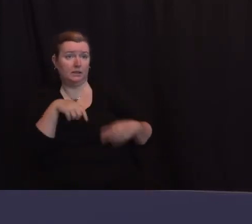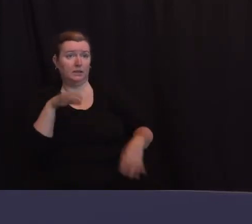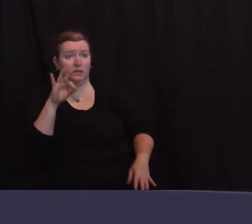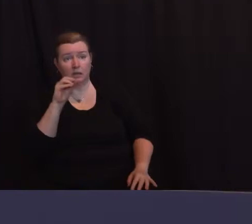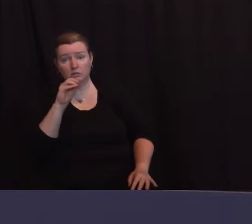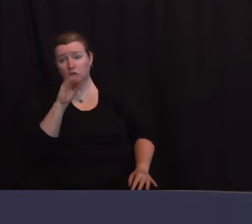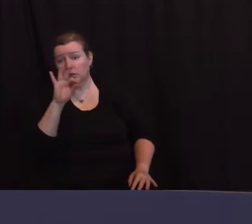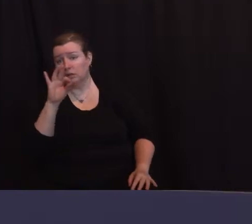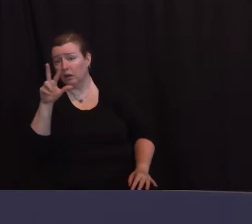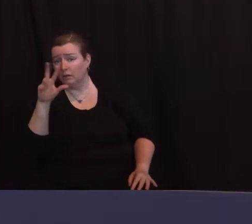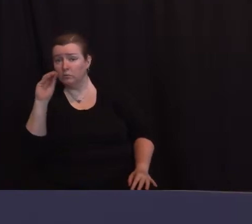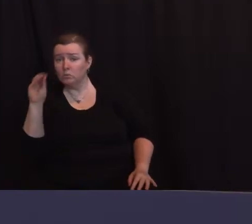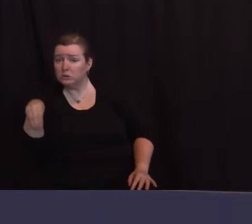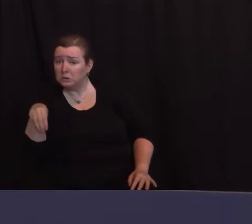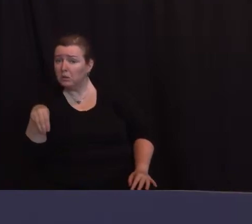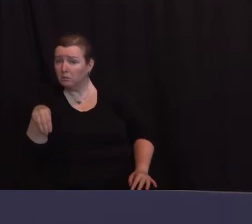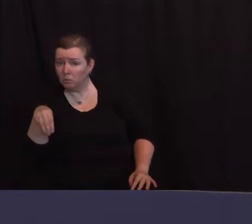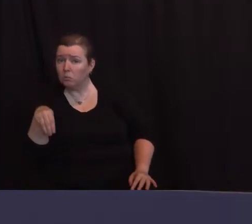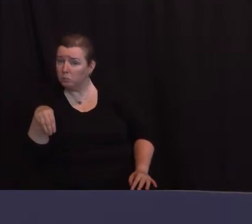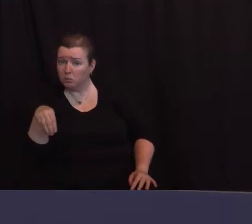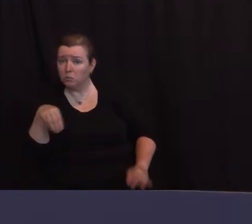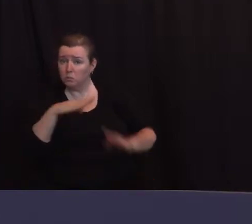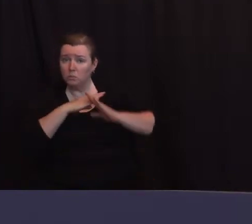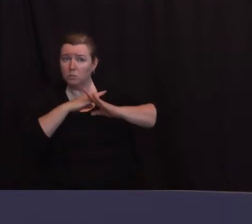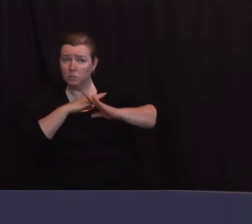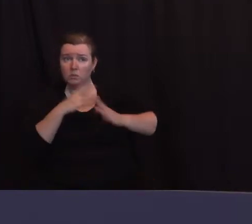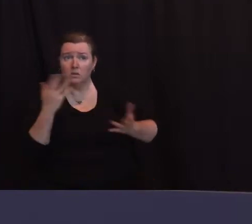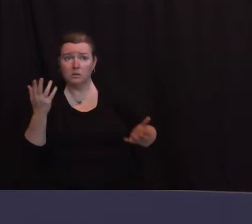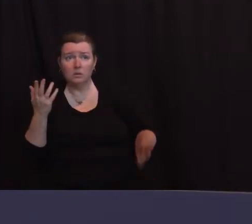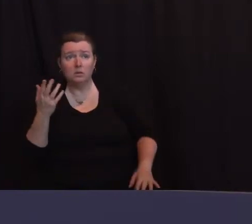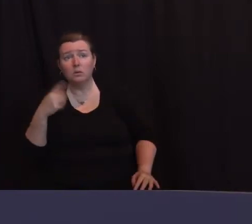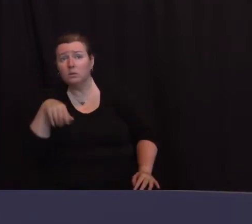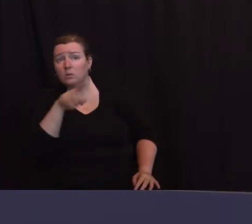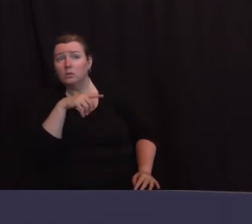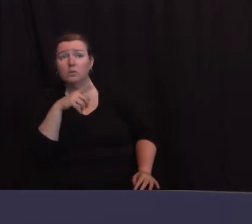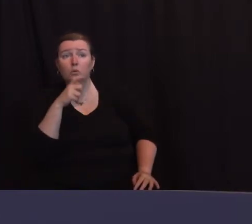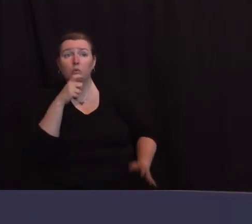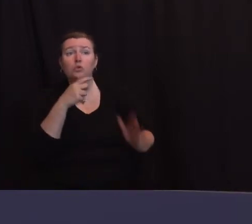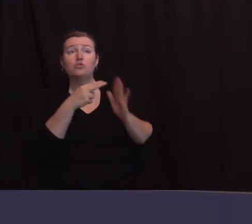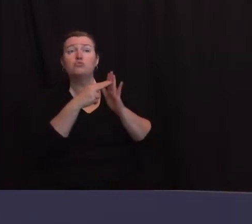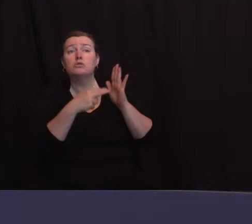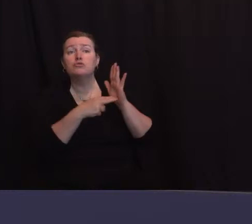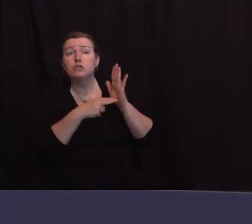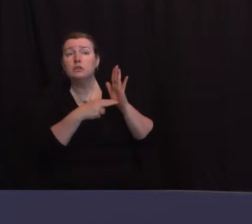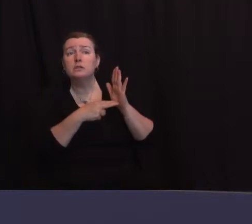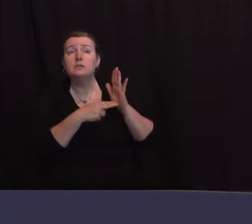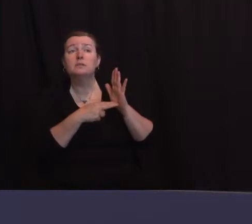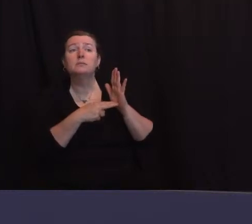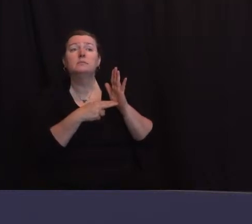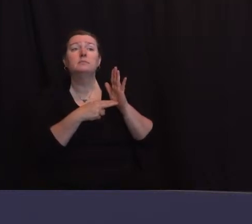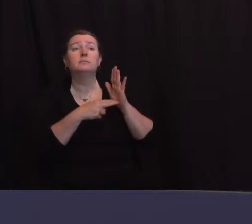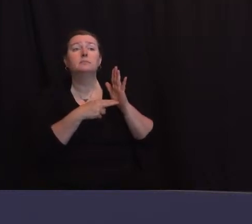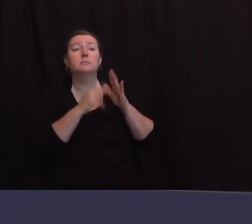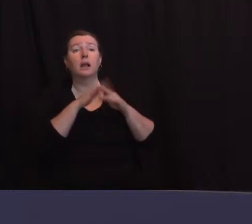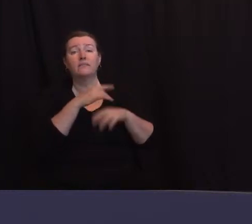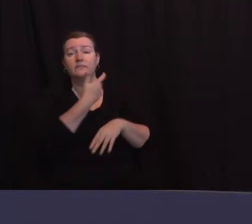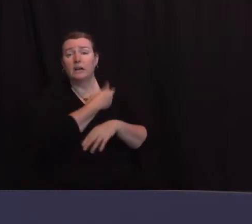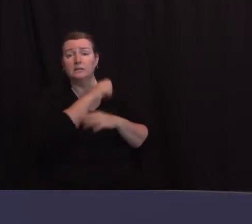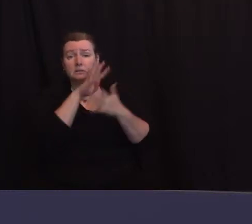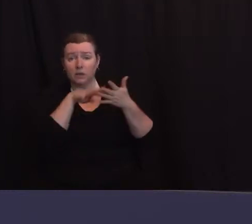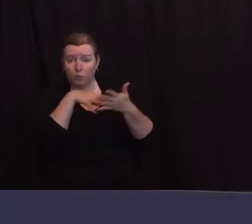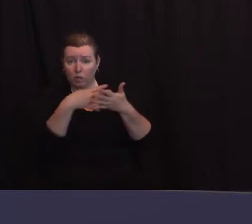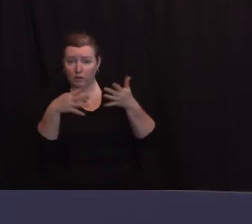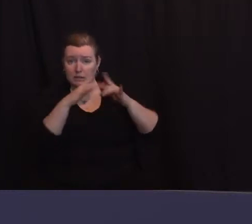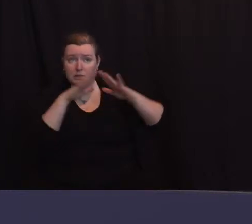look at that daily. Everybody that's been registered through our vaccine scheduling system have actually received